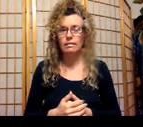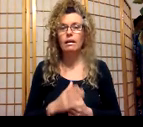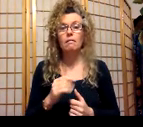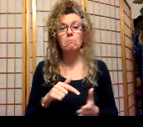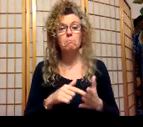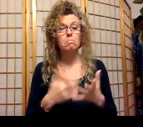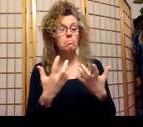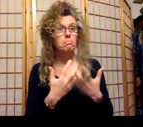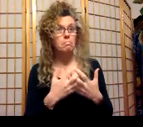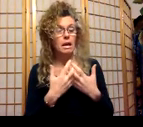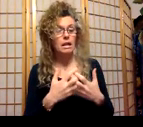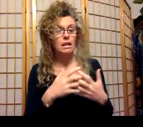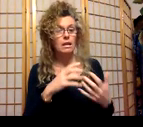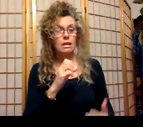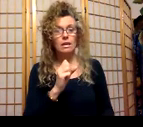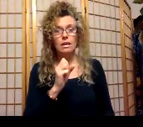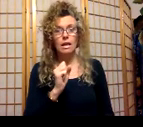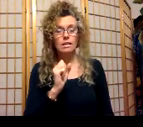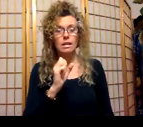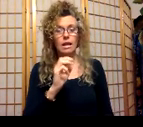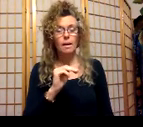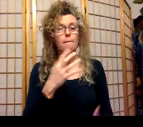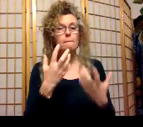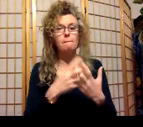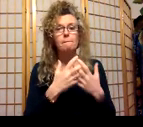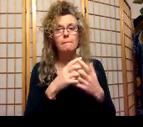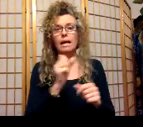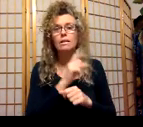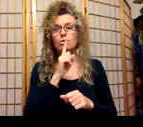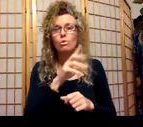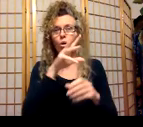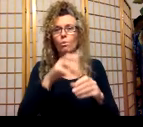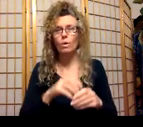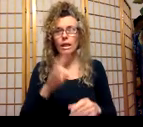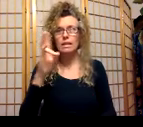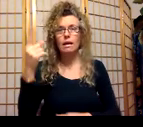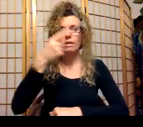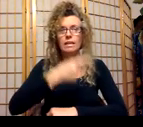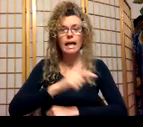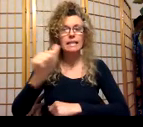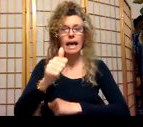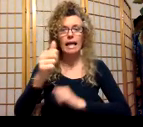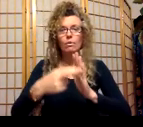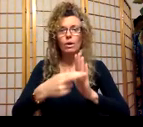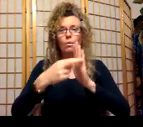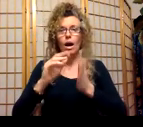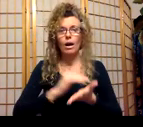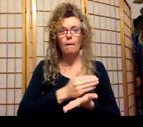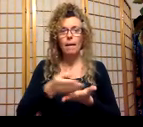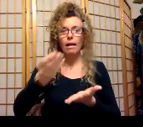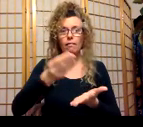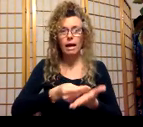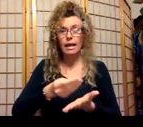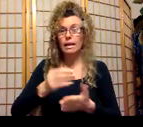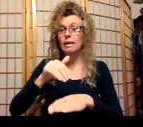And this mechanism, the ESM mechanism, ensures that within 7 days, any required amount of money, be it 10